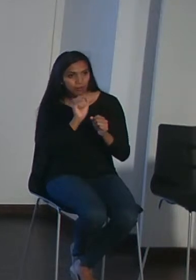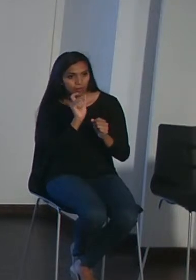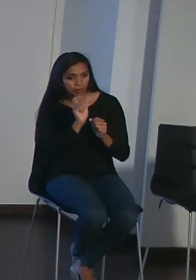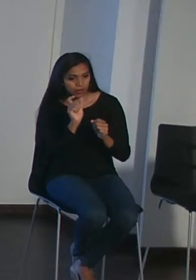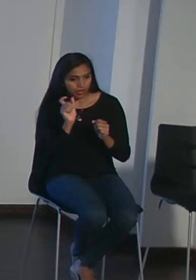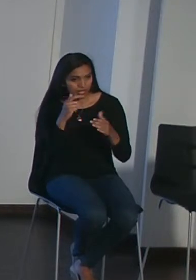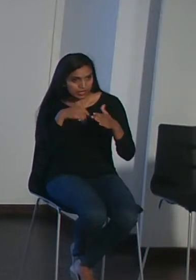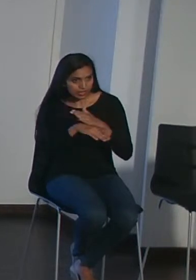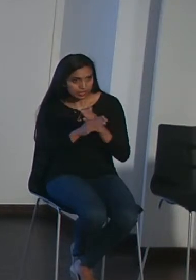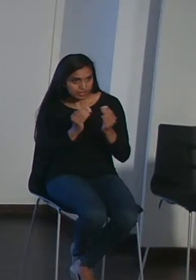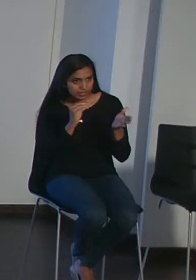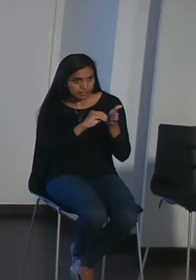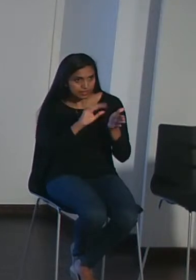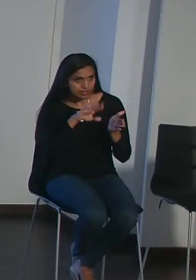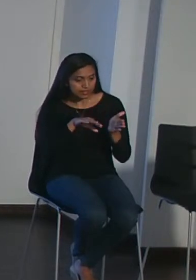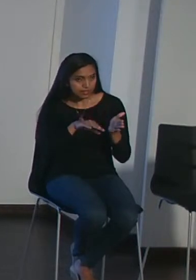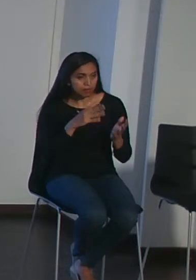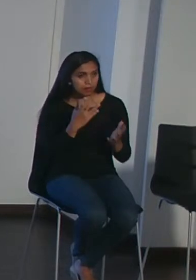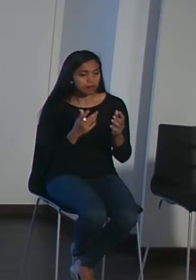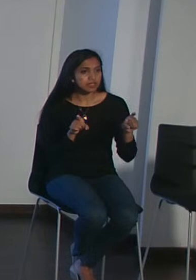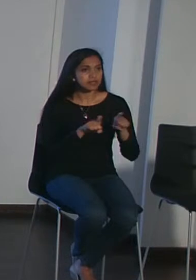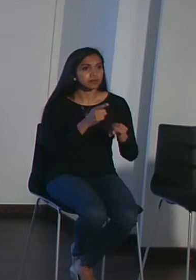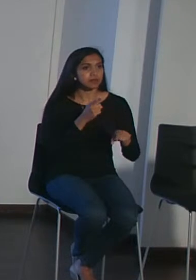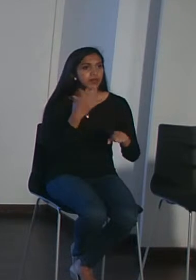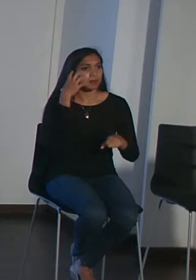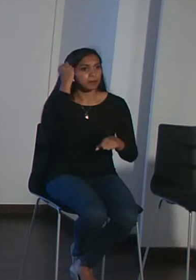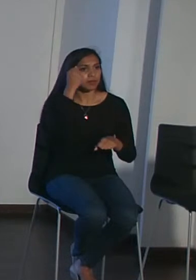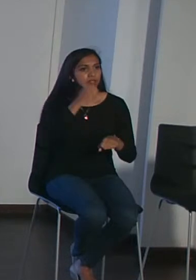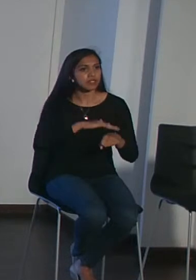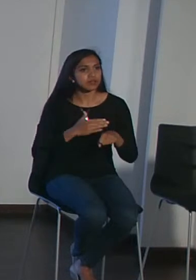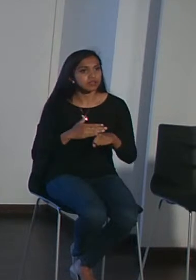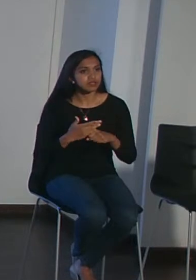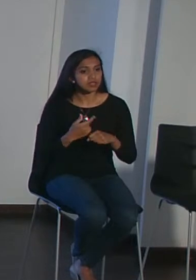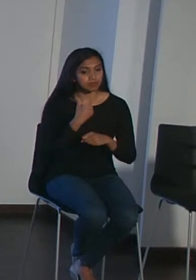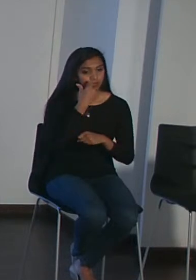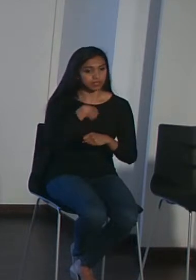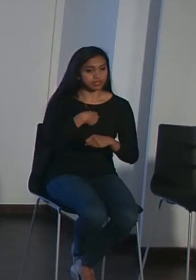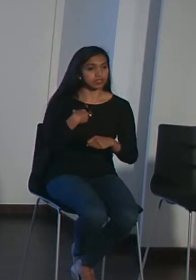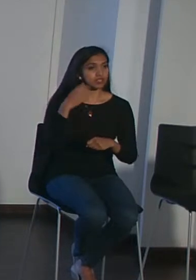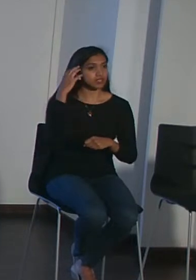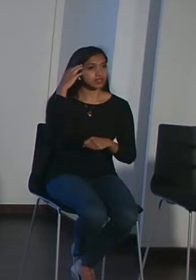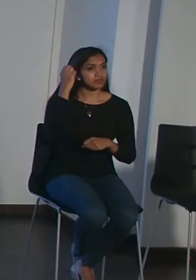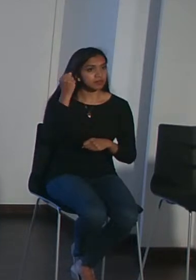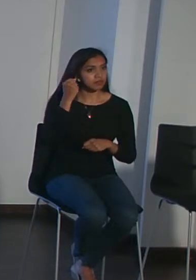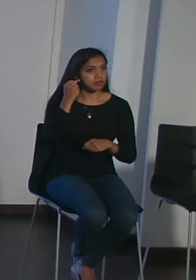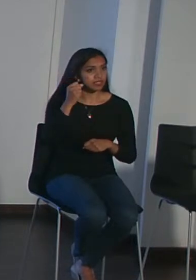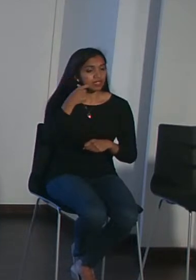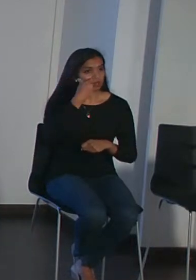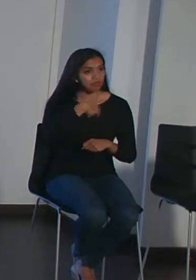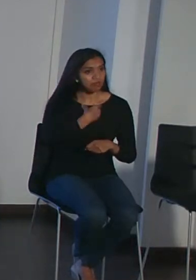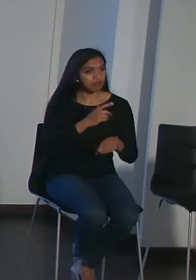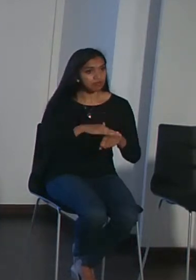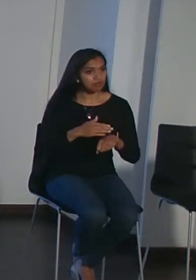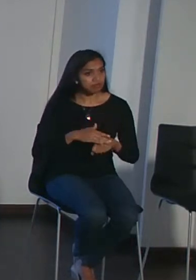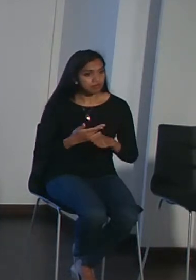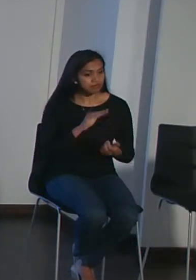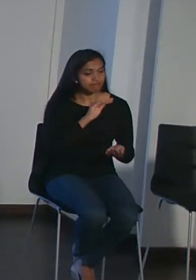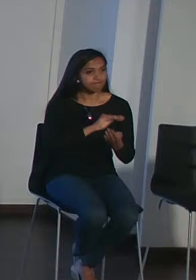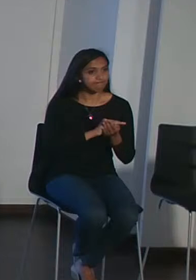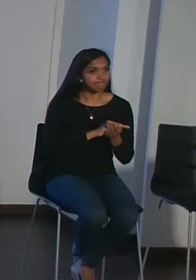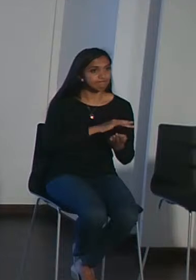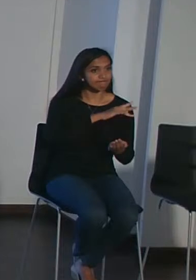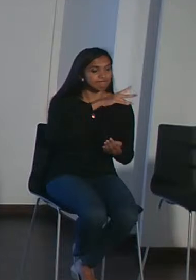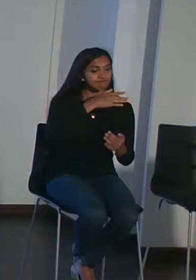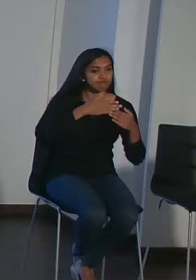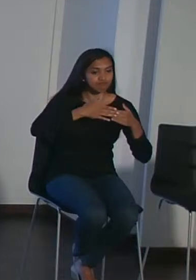to memory and experience, hold that individual memory, hold that individual experience, which cannot be documented, which cannot be